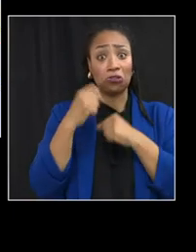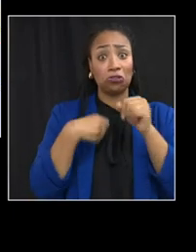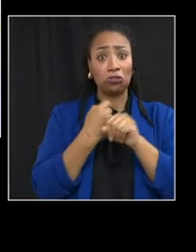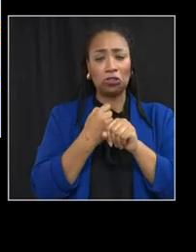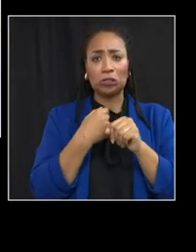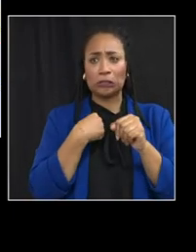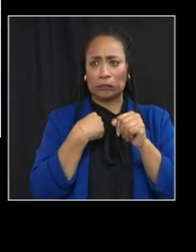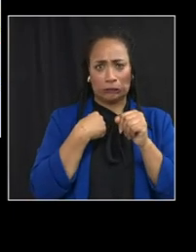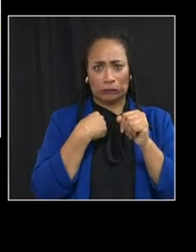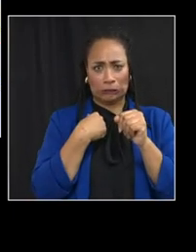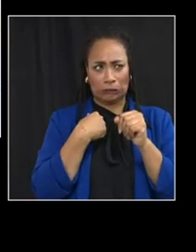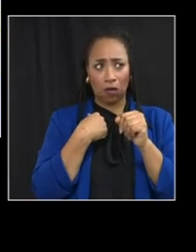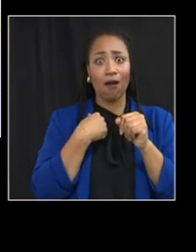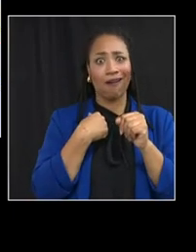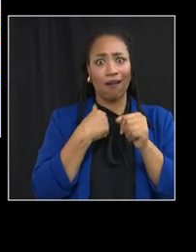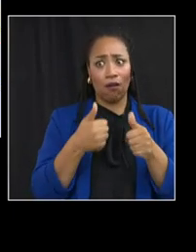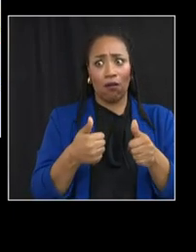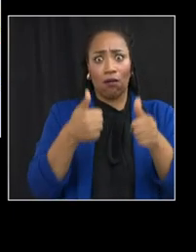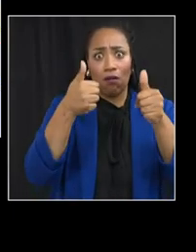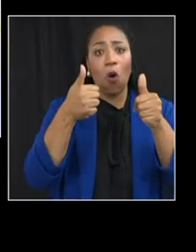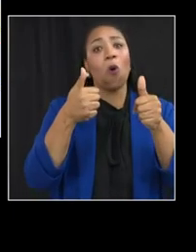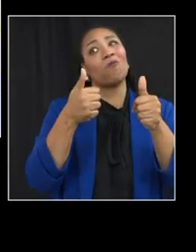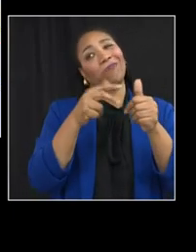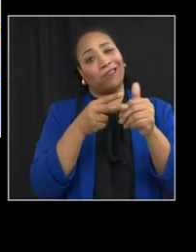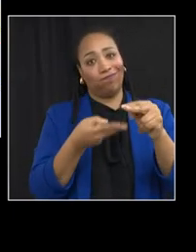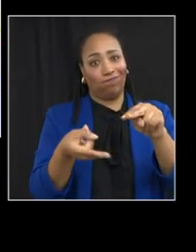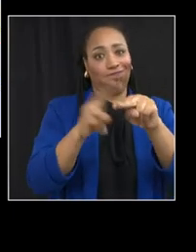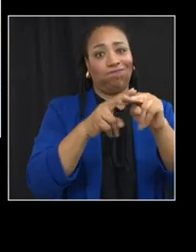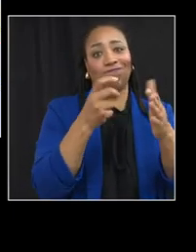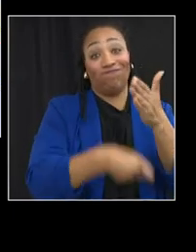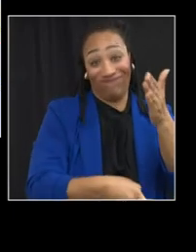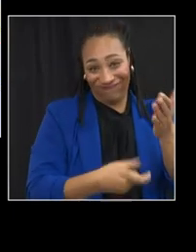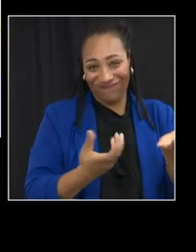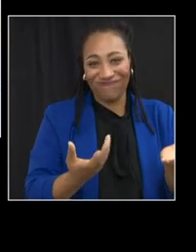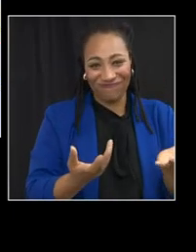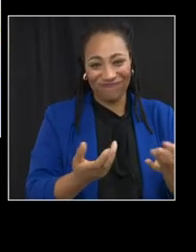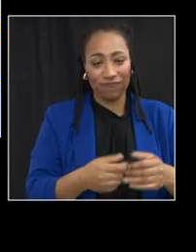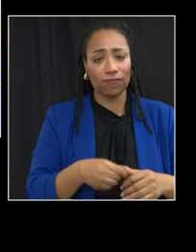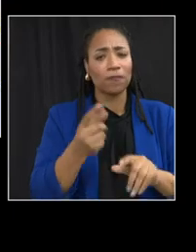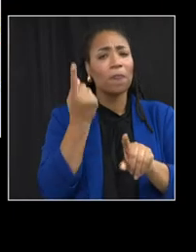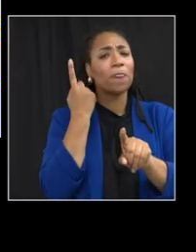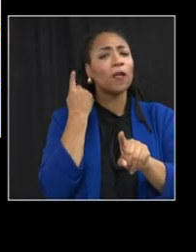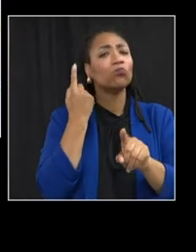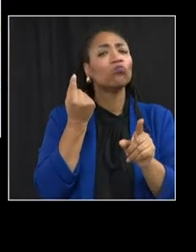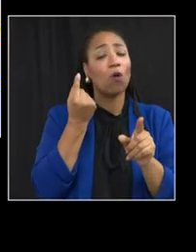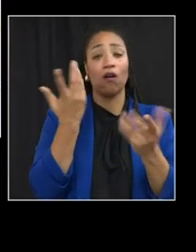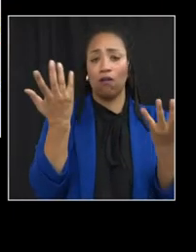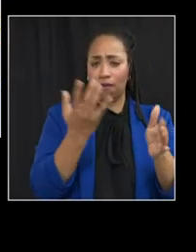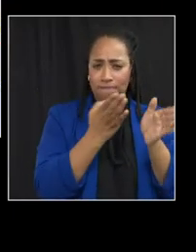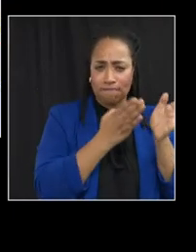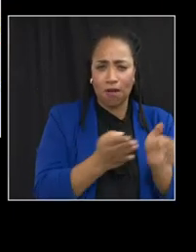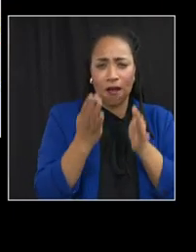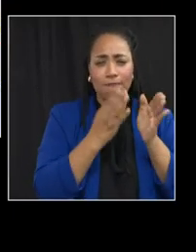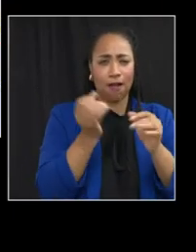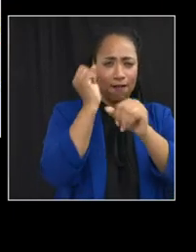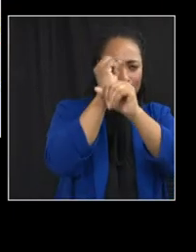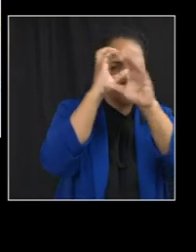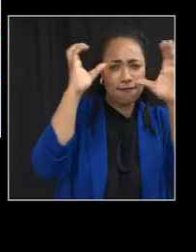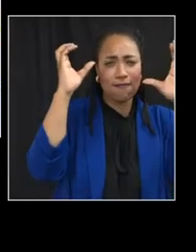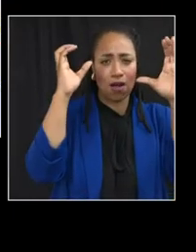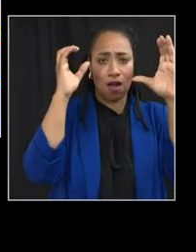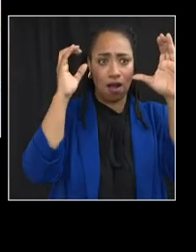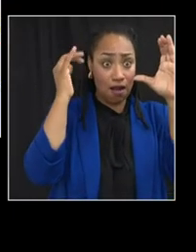up with the things that I thought were important last year, we have to grow. We have to